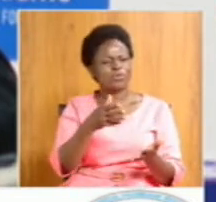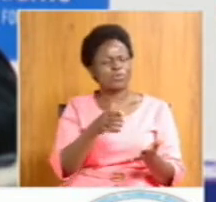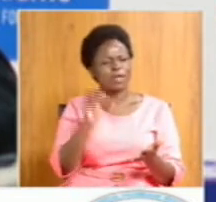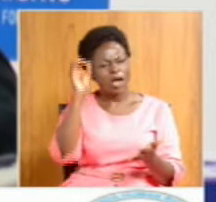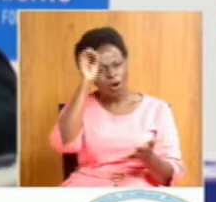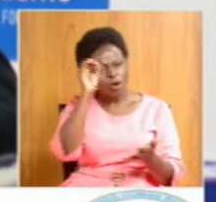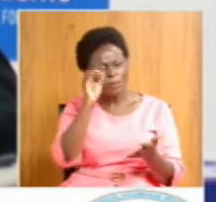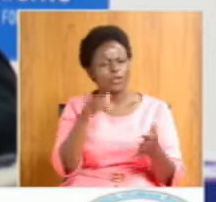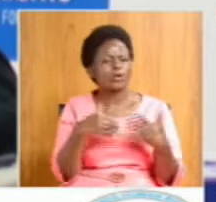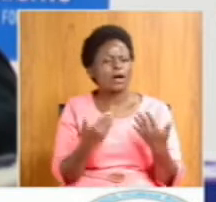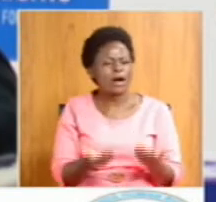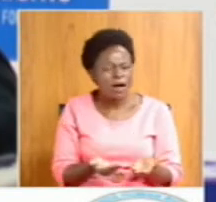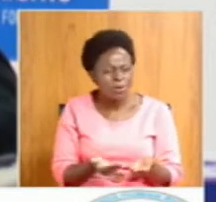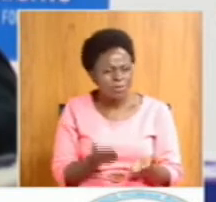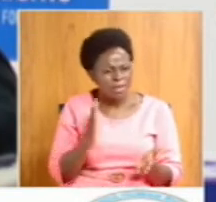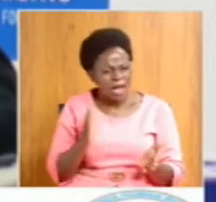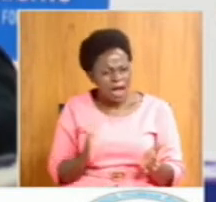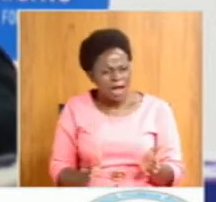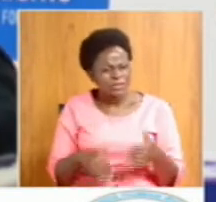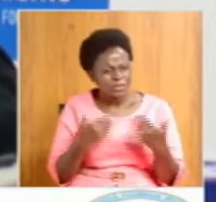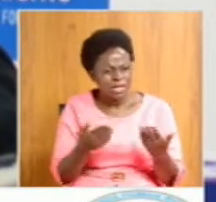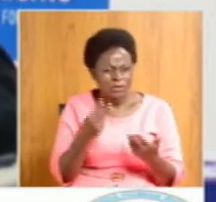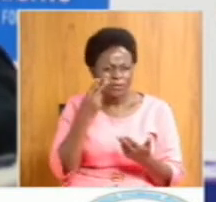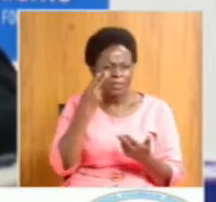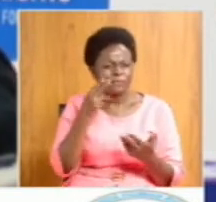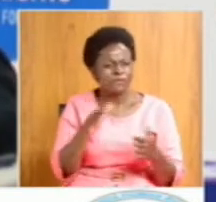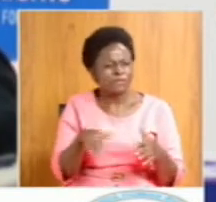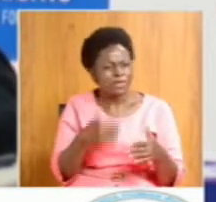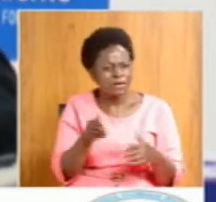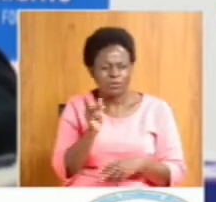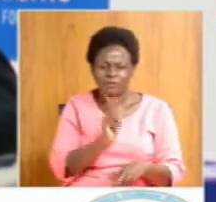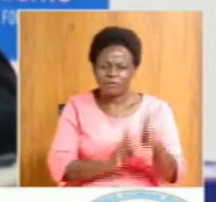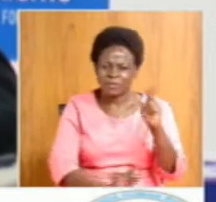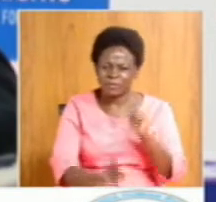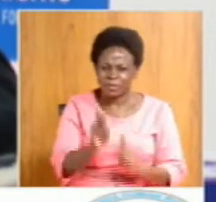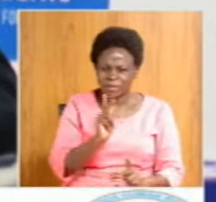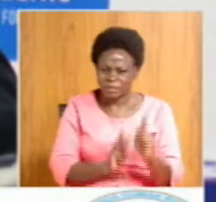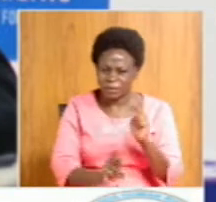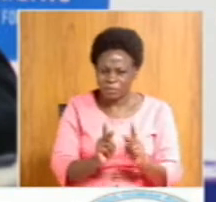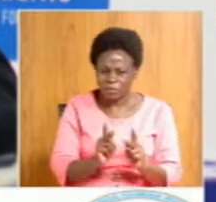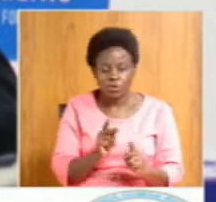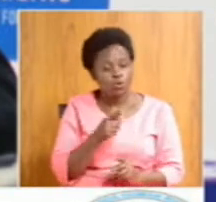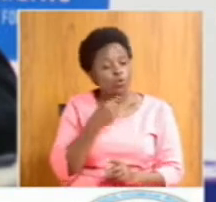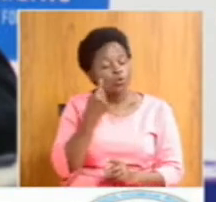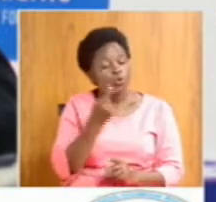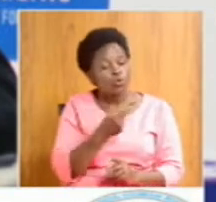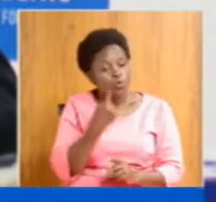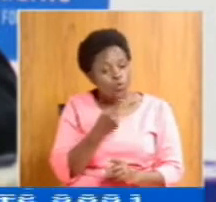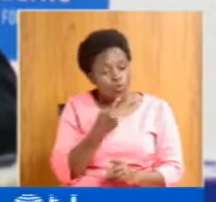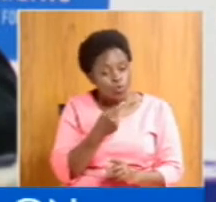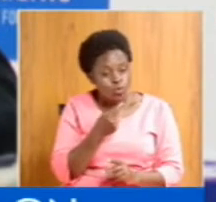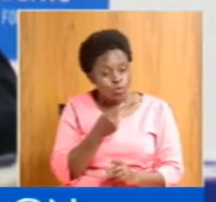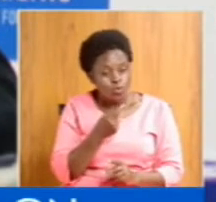opinions, the attitudes, the views of these people who are usually